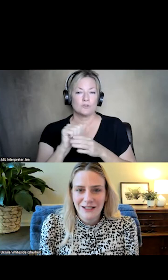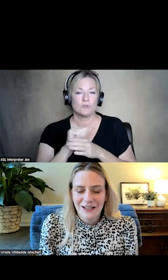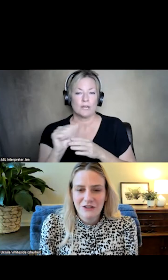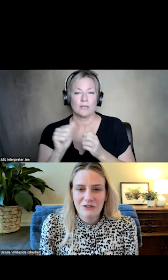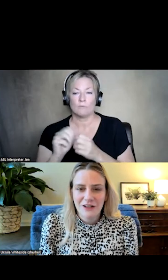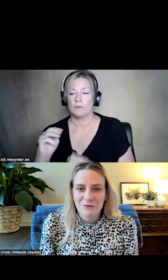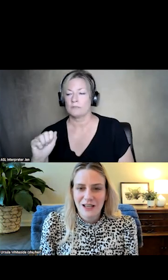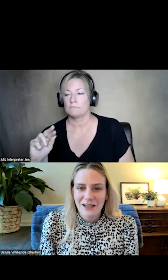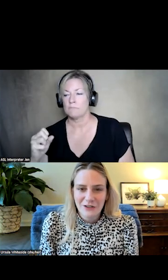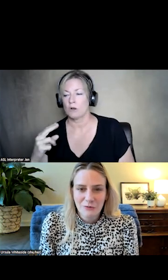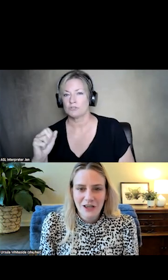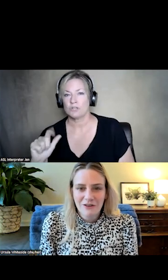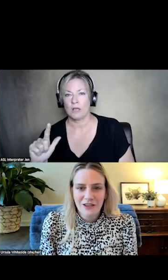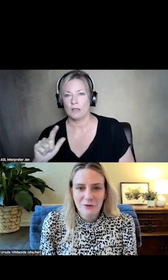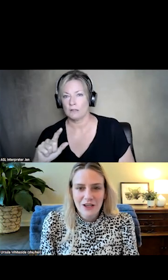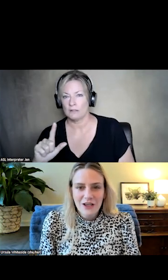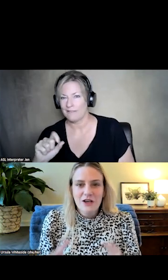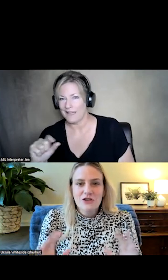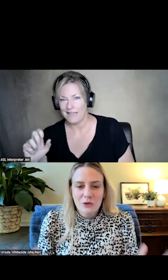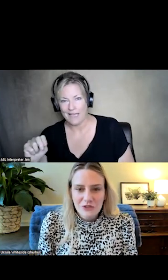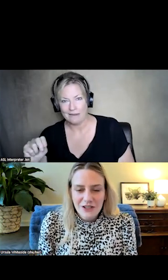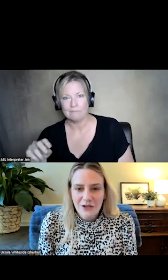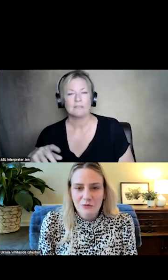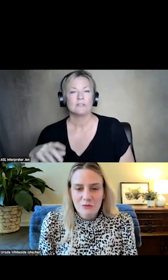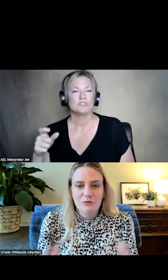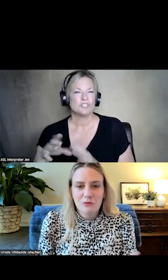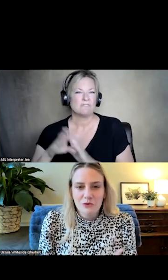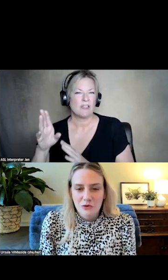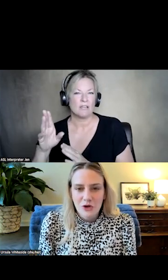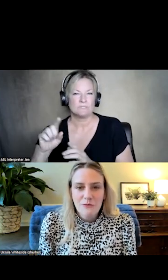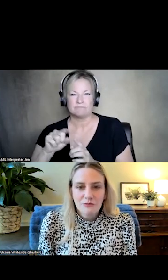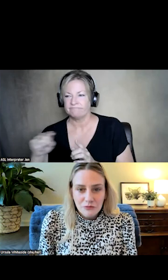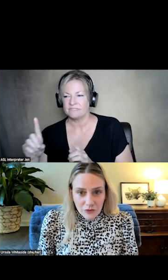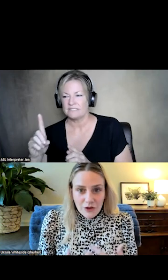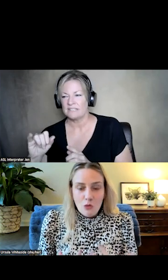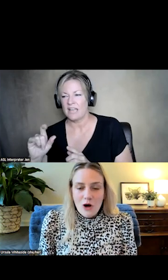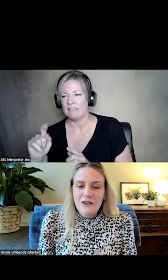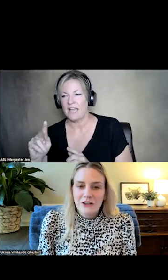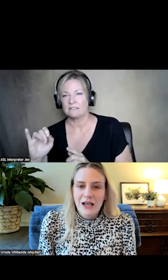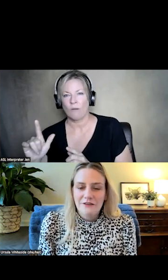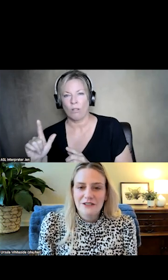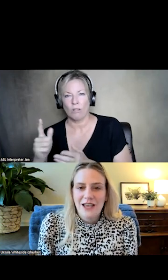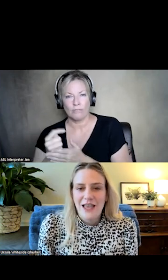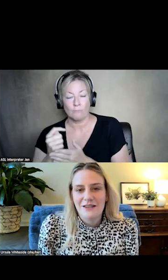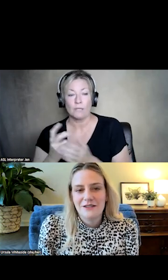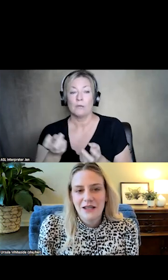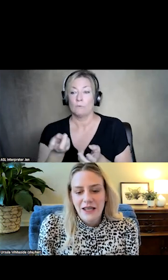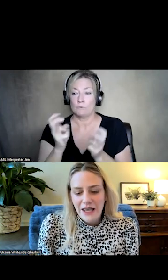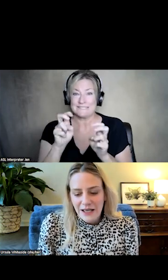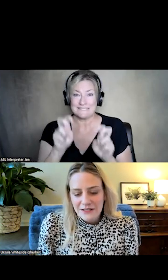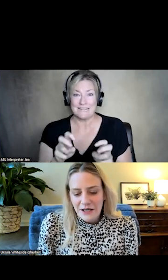Marsha Linehan, who developed dialectical behavior therapy. So we were sitting in rooms with people who wanted their lives to